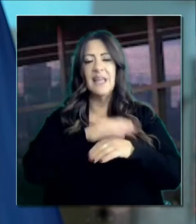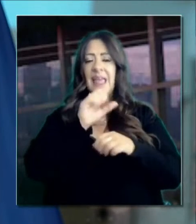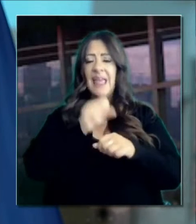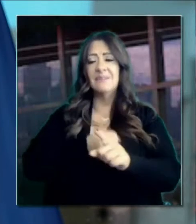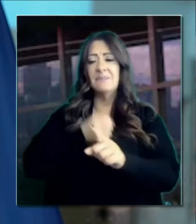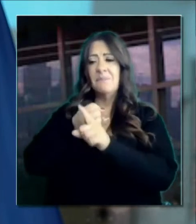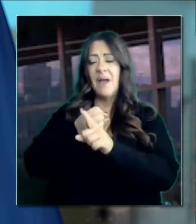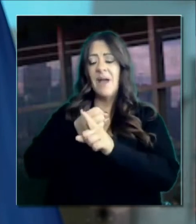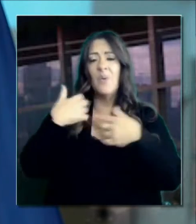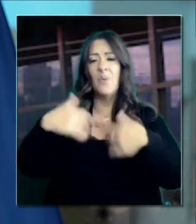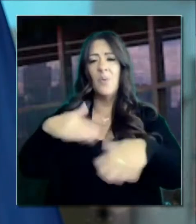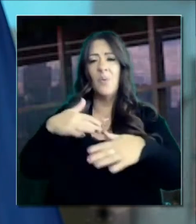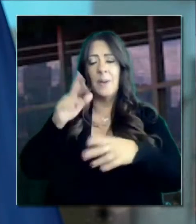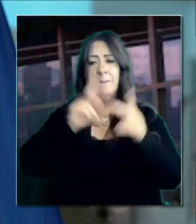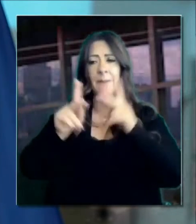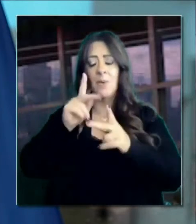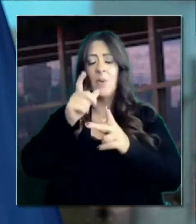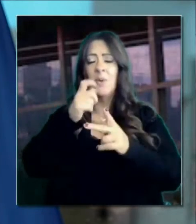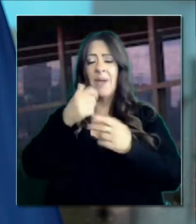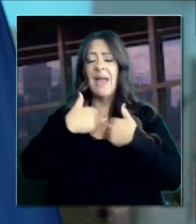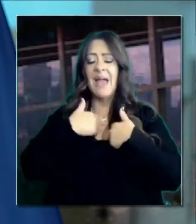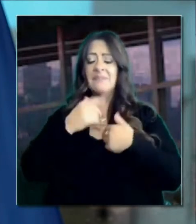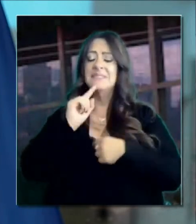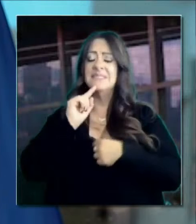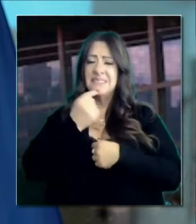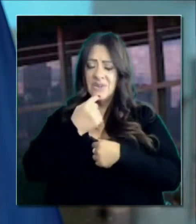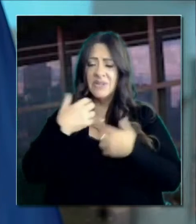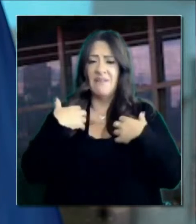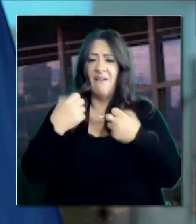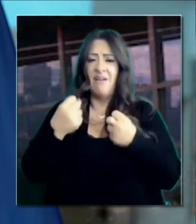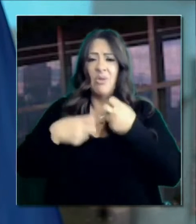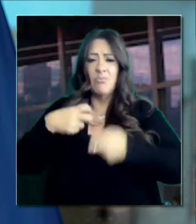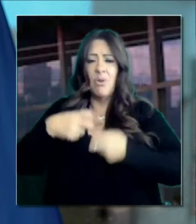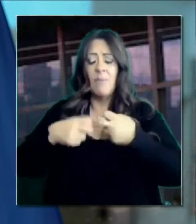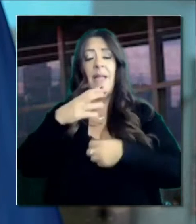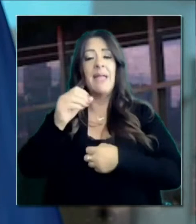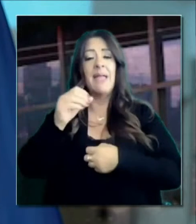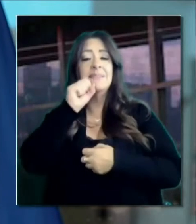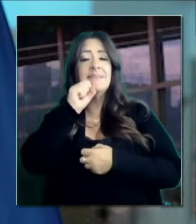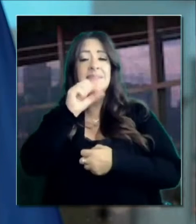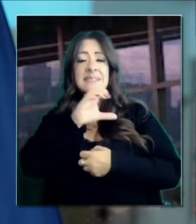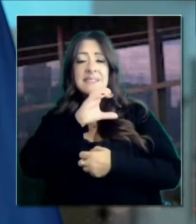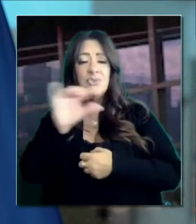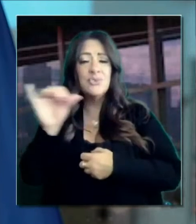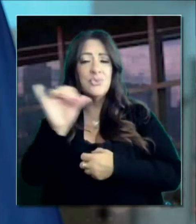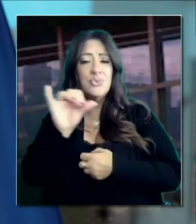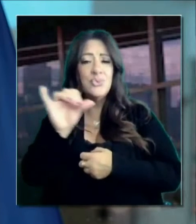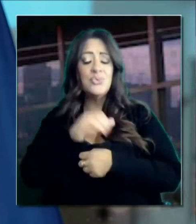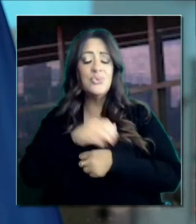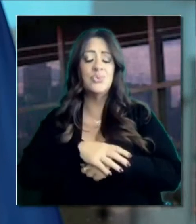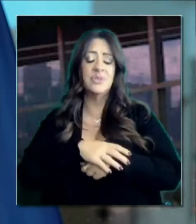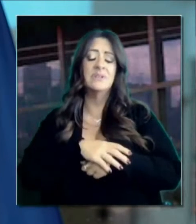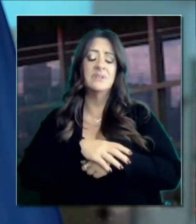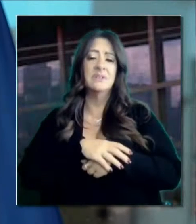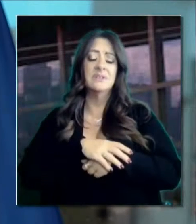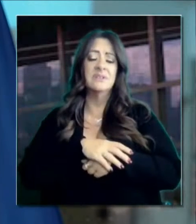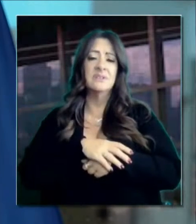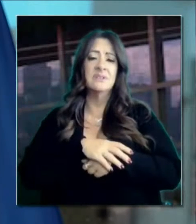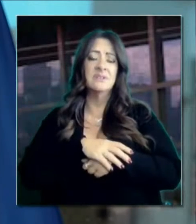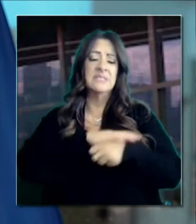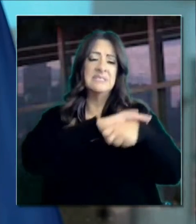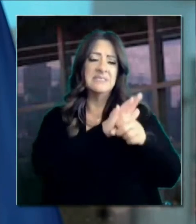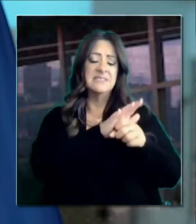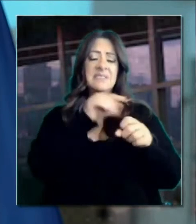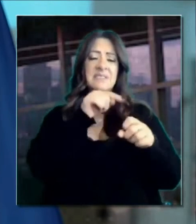those with comorbidities, pre-existing conditions, and other issues that could further exacerbate their health.